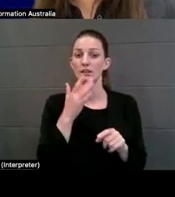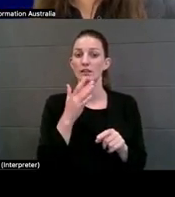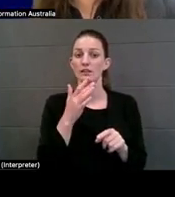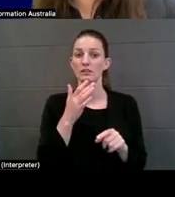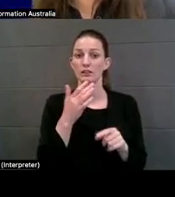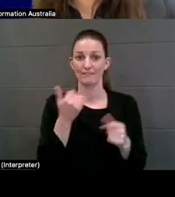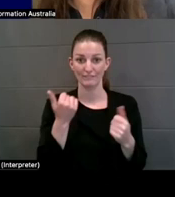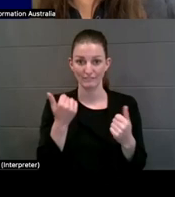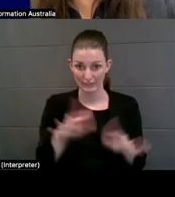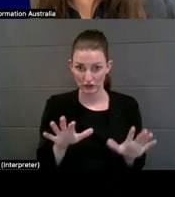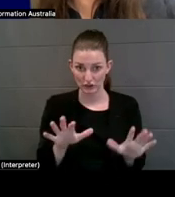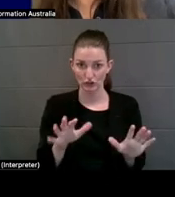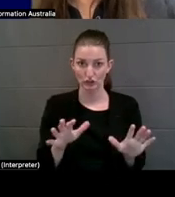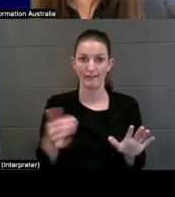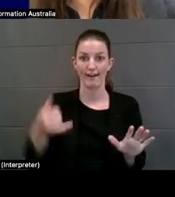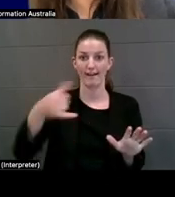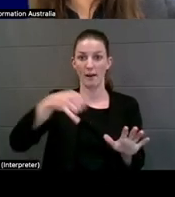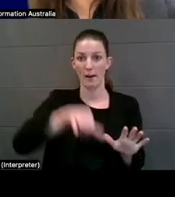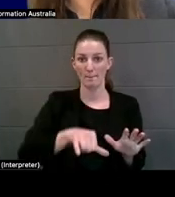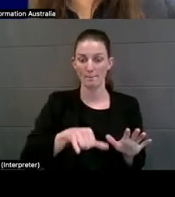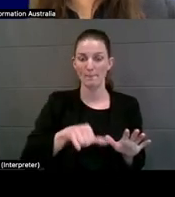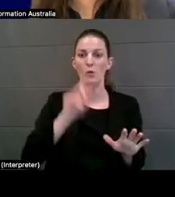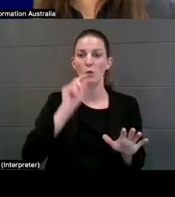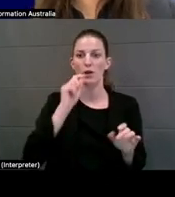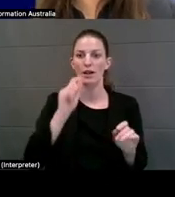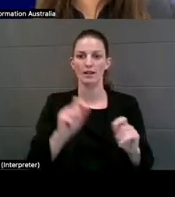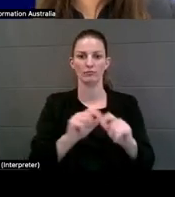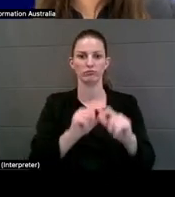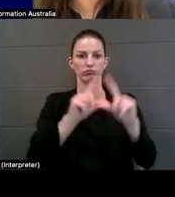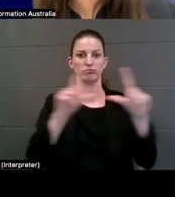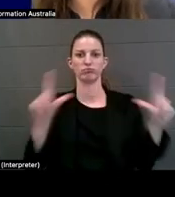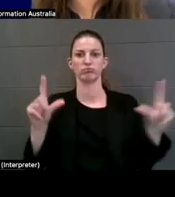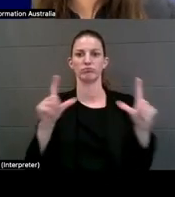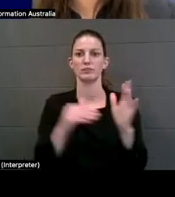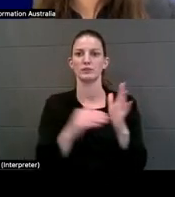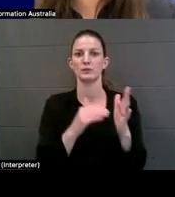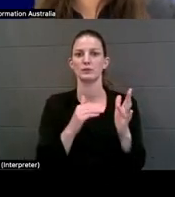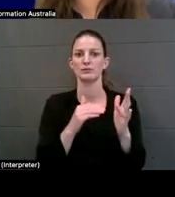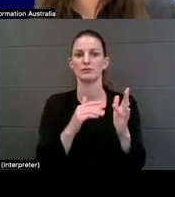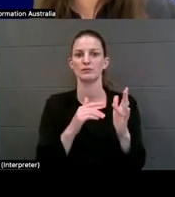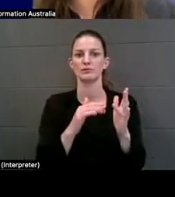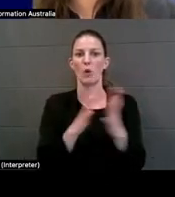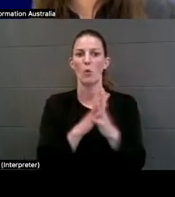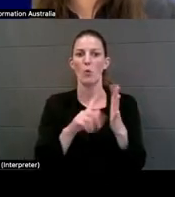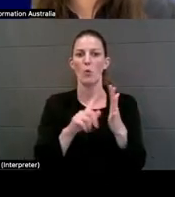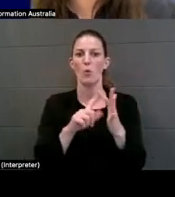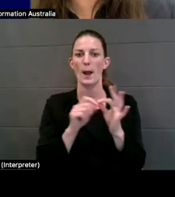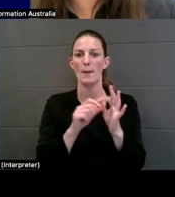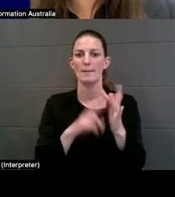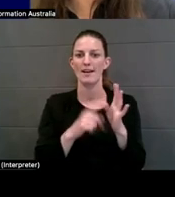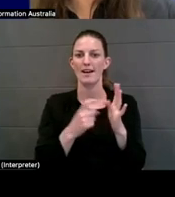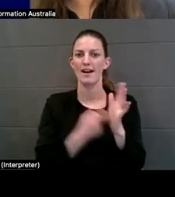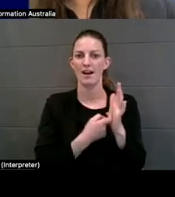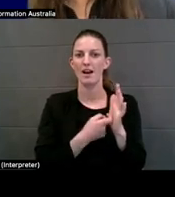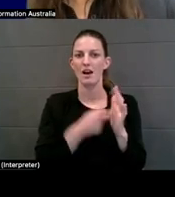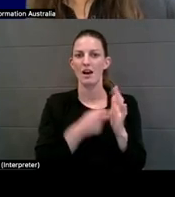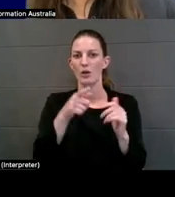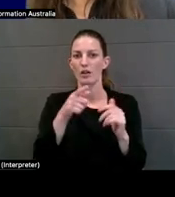Zoom. It is in a little window and will give you the option to follow the link to provide the feedback there as